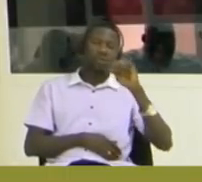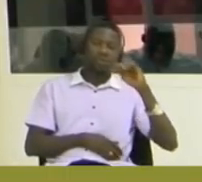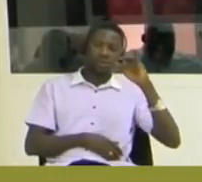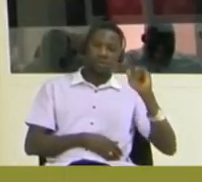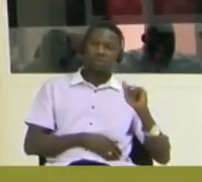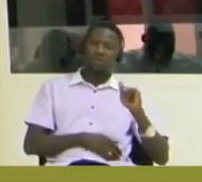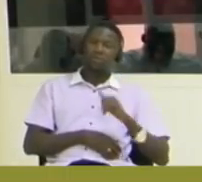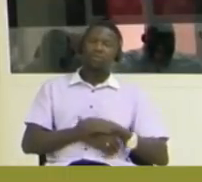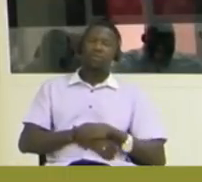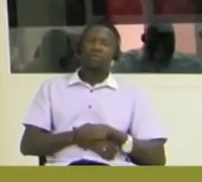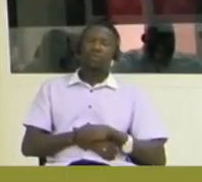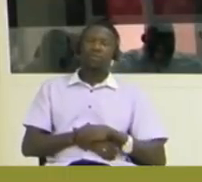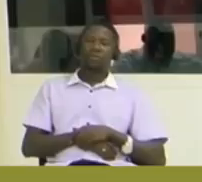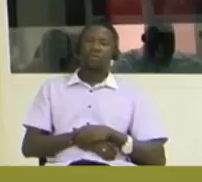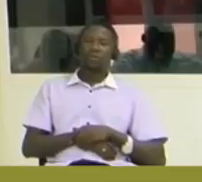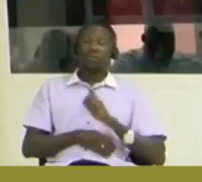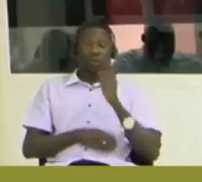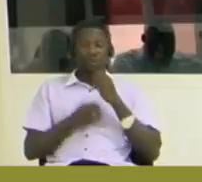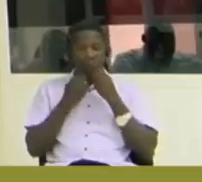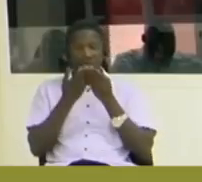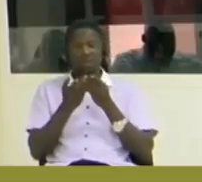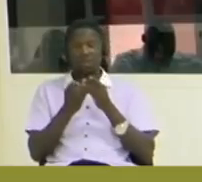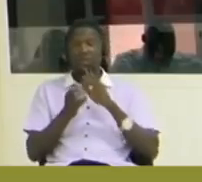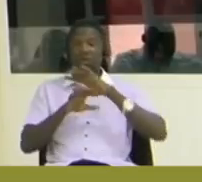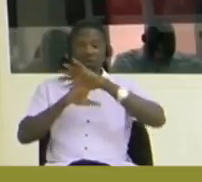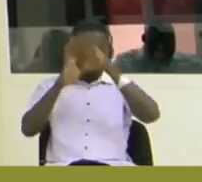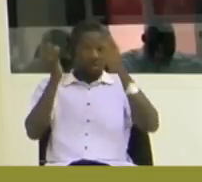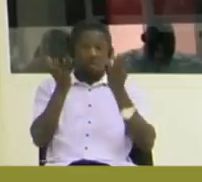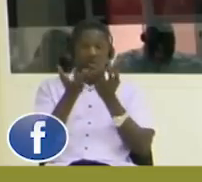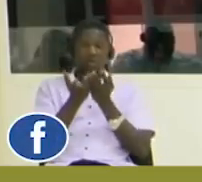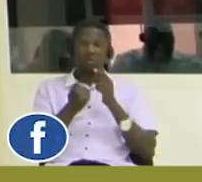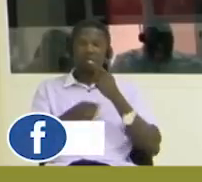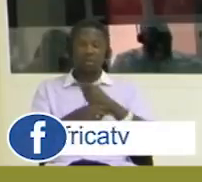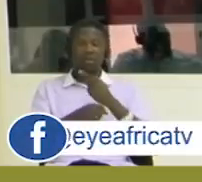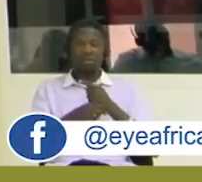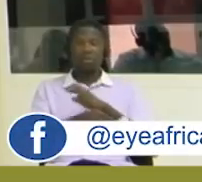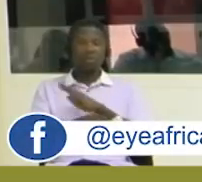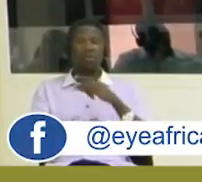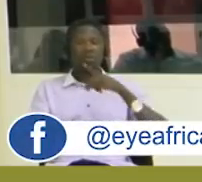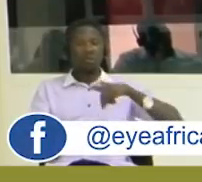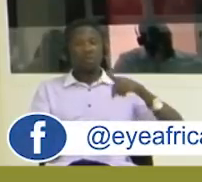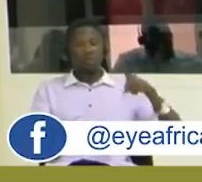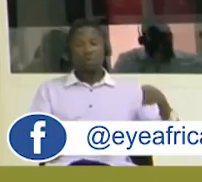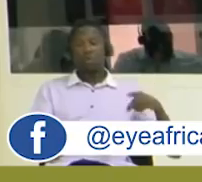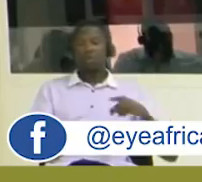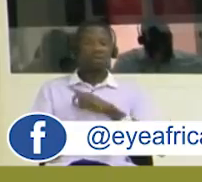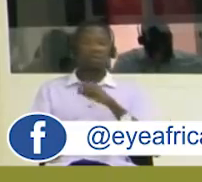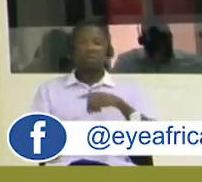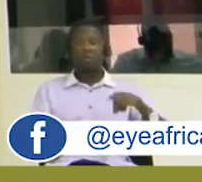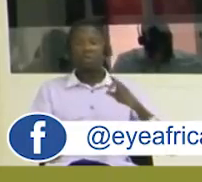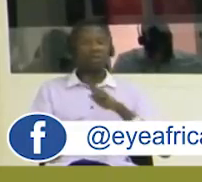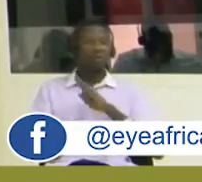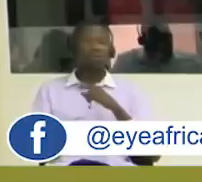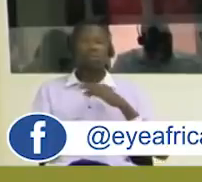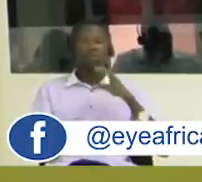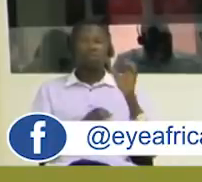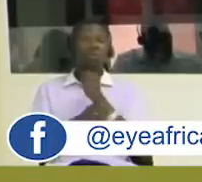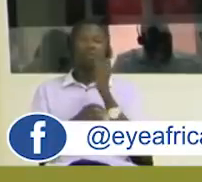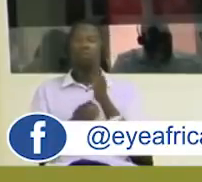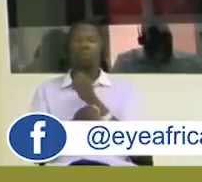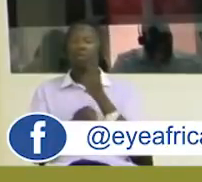whole of the Gambia was not the PPP stronghold. PPP did not have a constituency throughout this